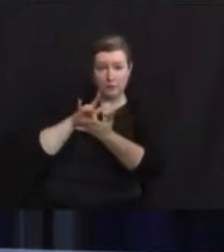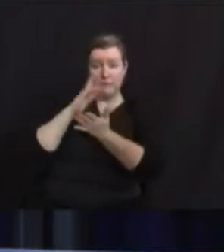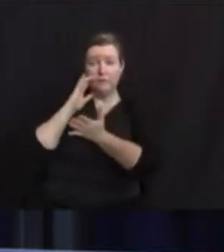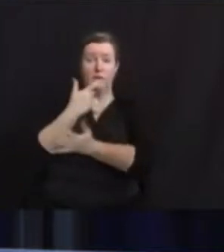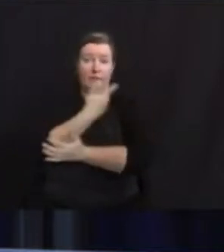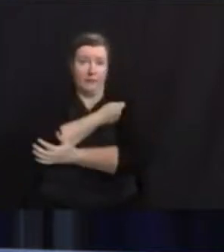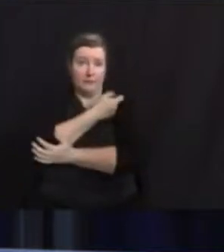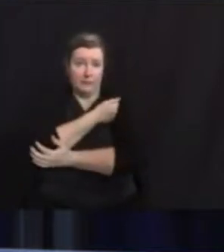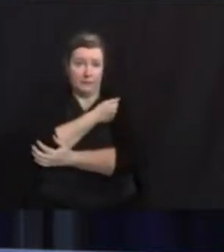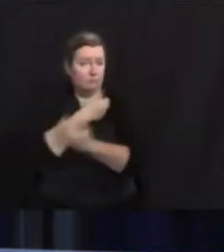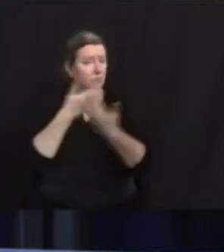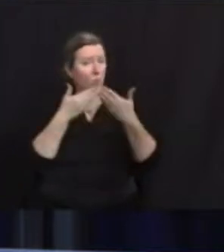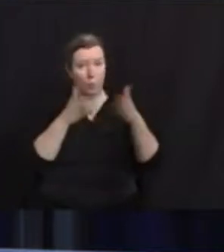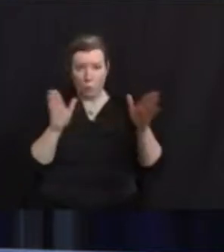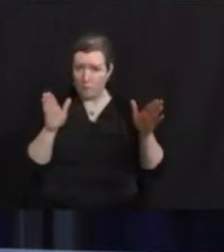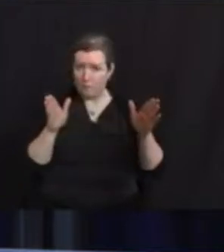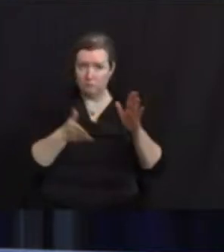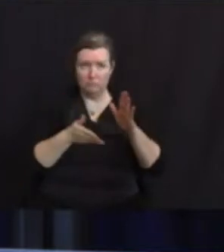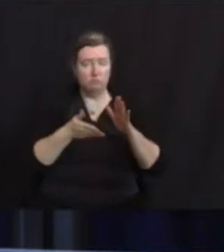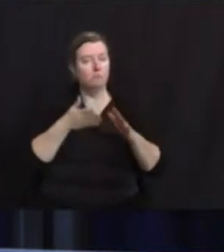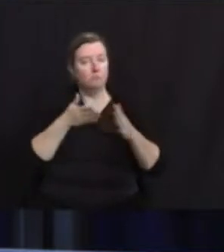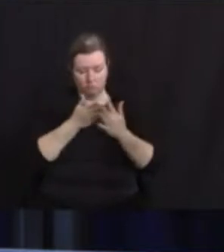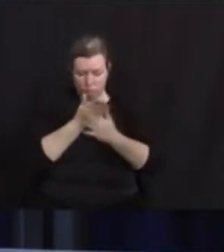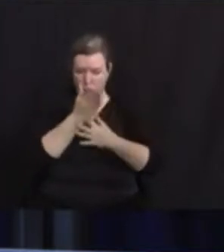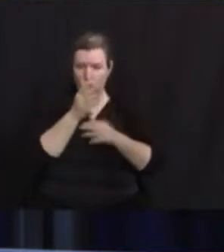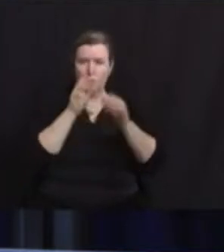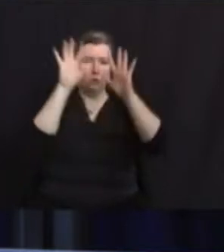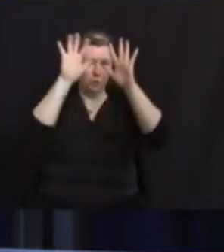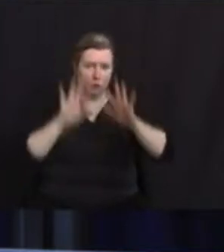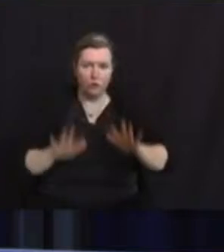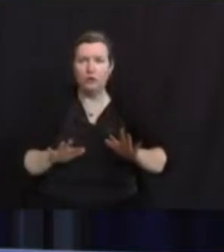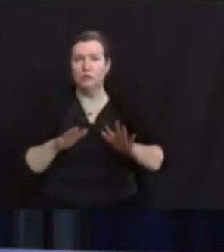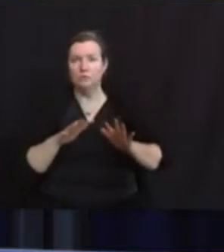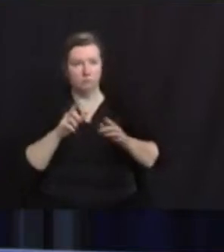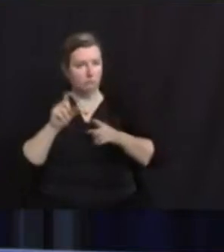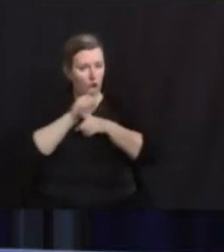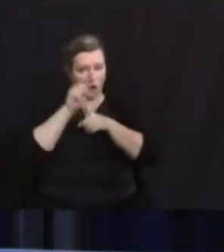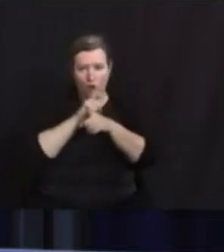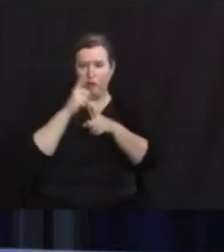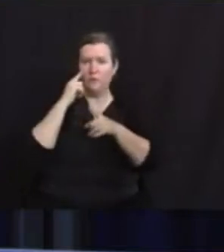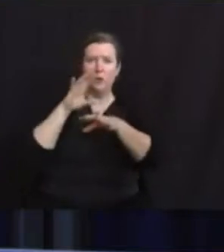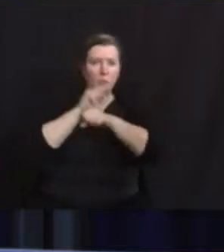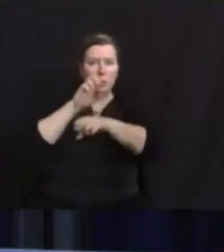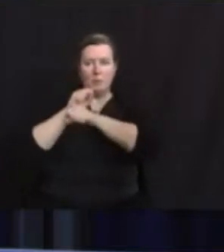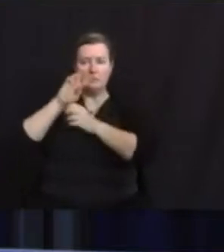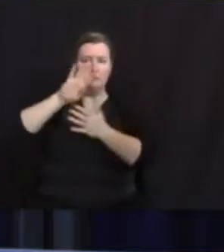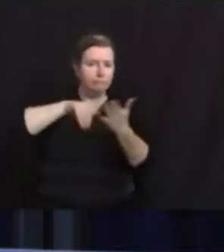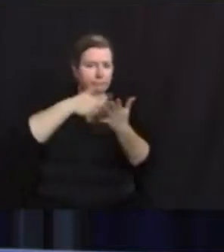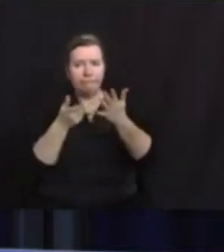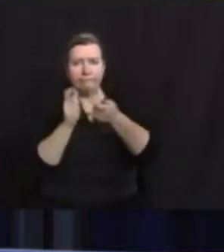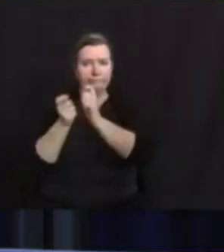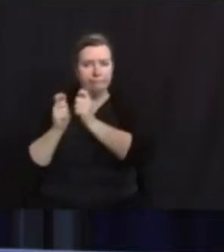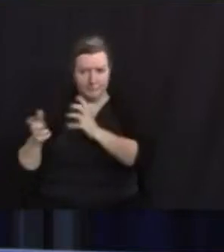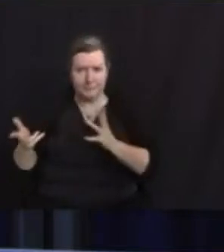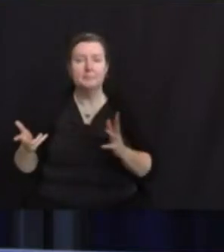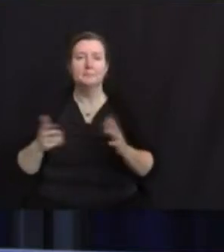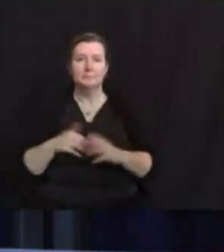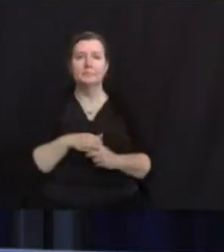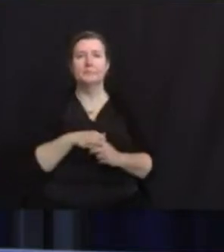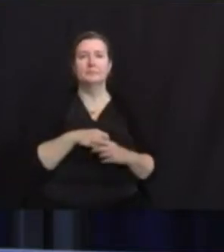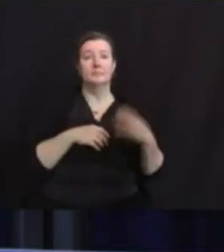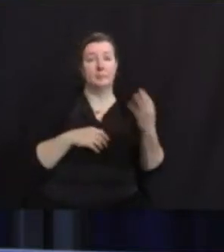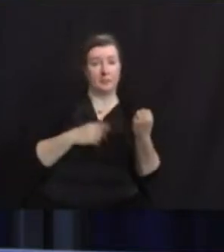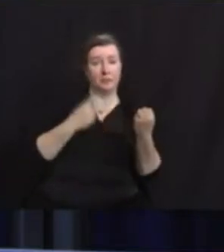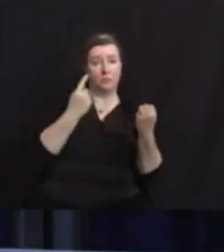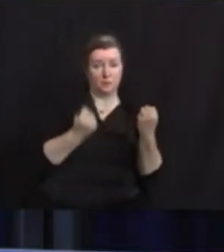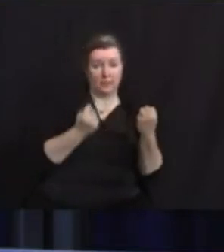answer questions, and provide contact information for sites. They did not schedule appointments Monday or Tuesday due to the